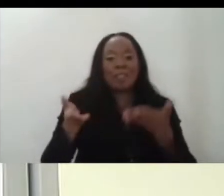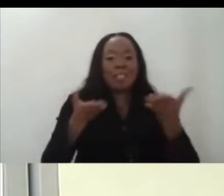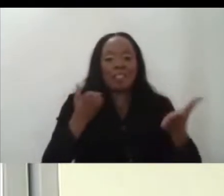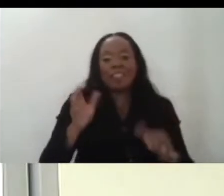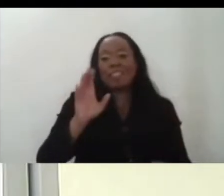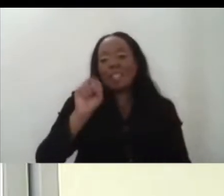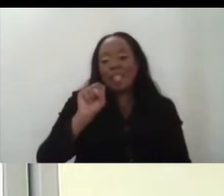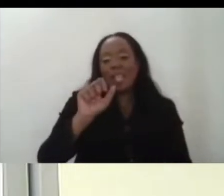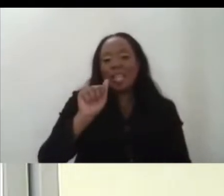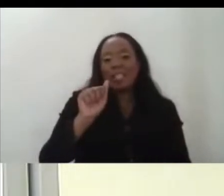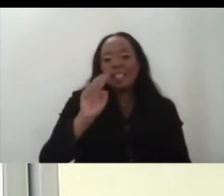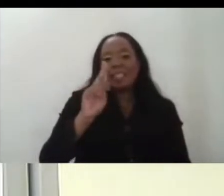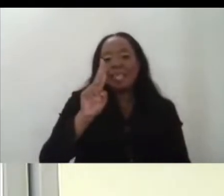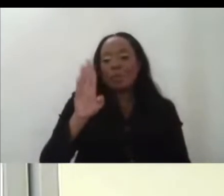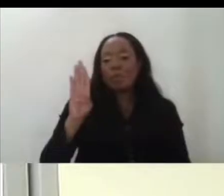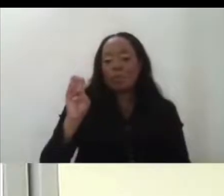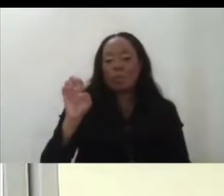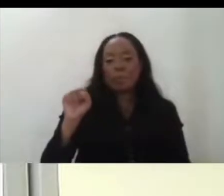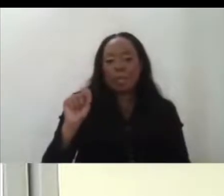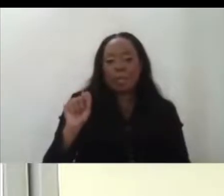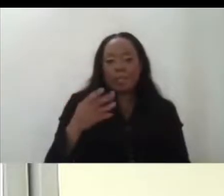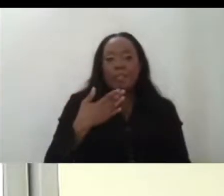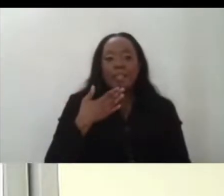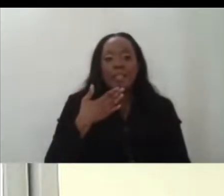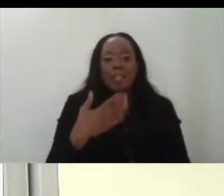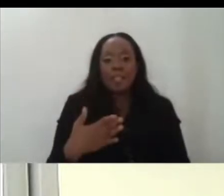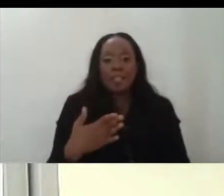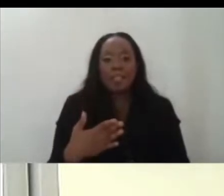Sabu Best. Thank you for making